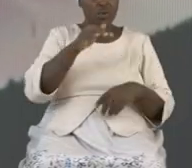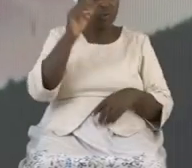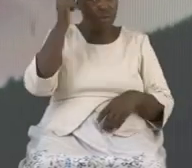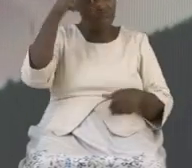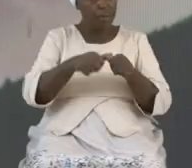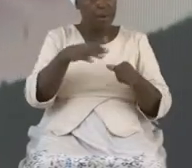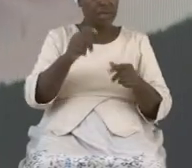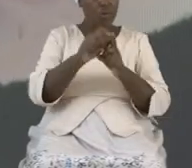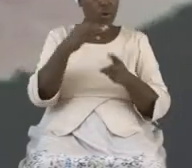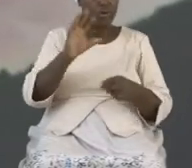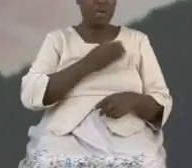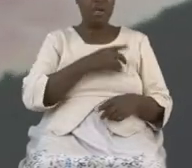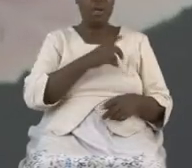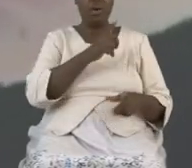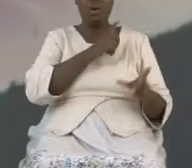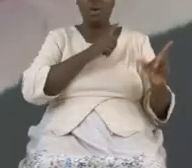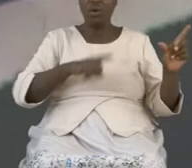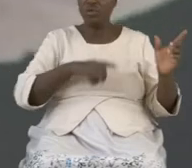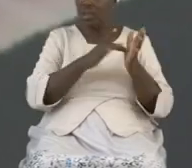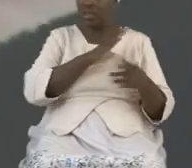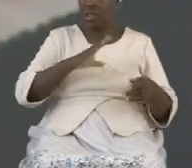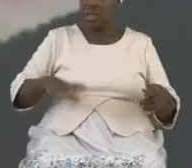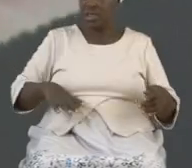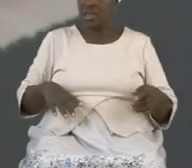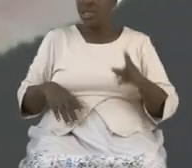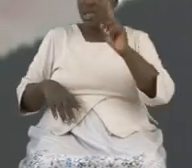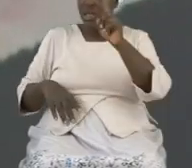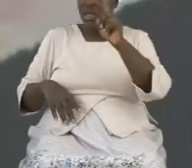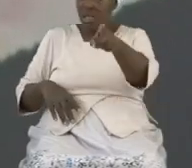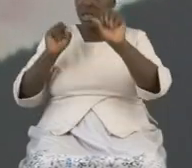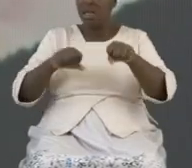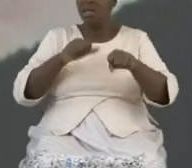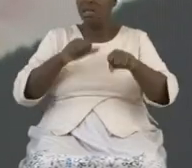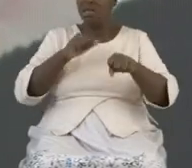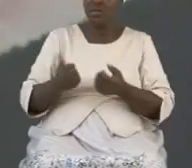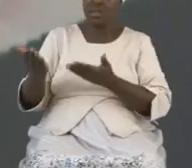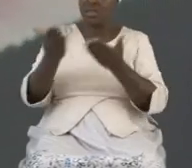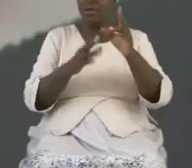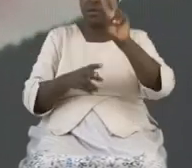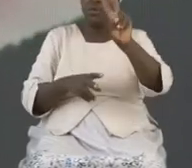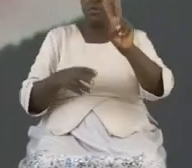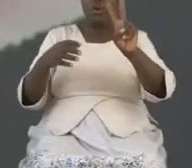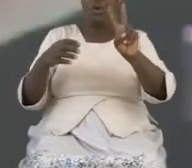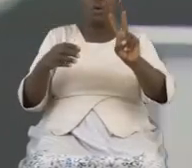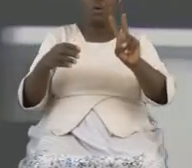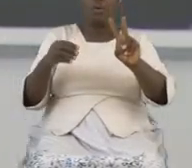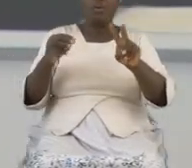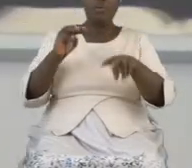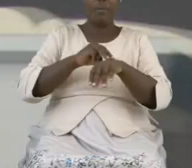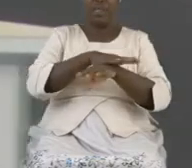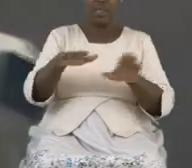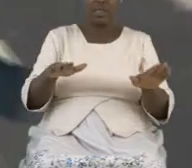Jesus Christ? Ye cannot serve two masters. If you're